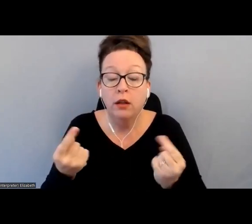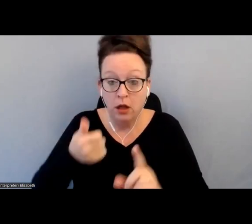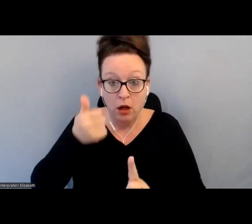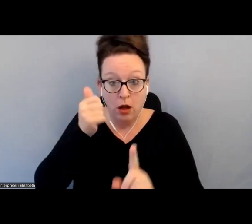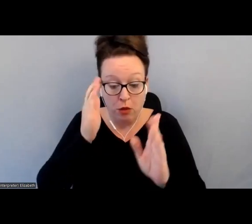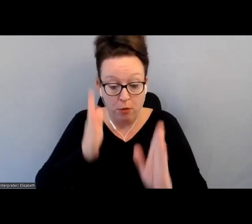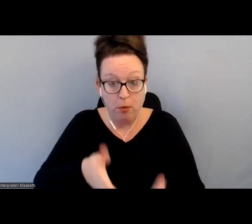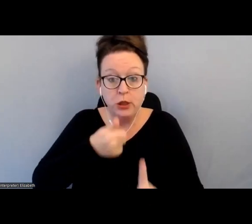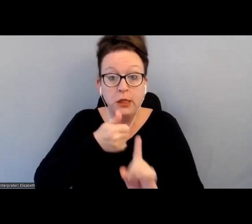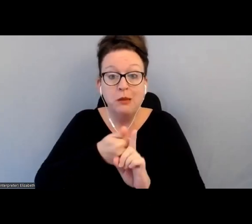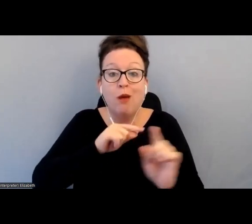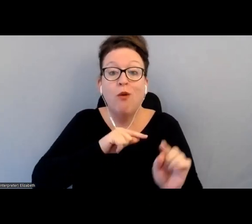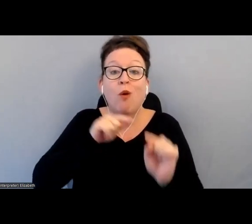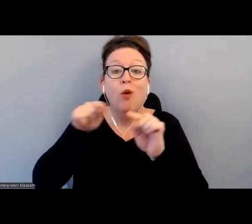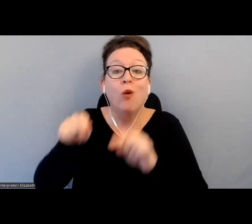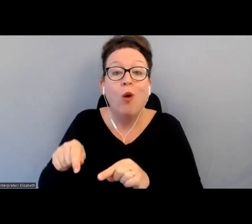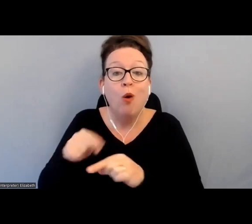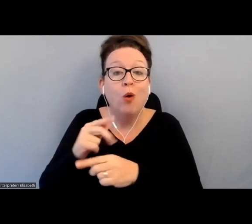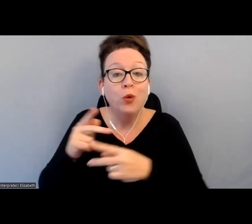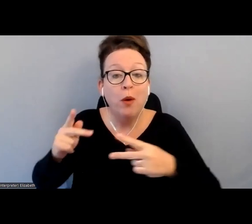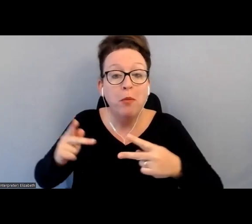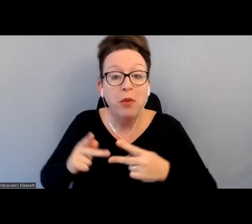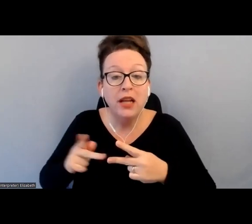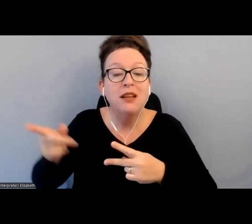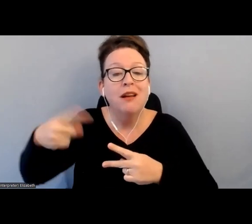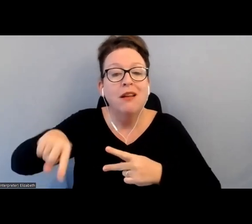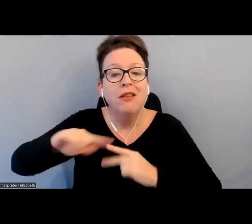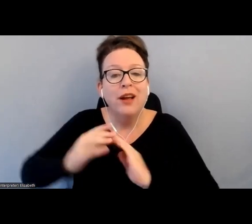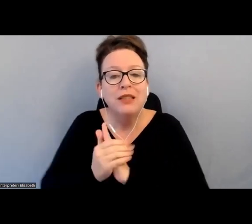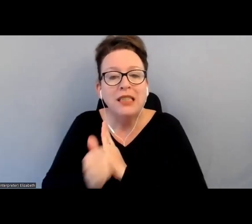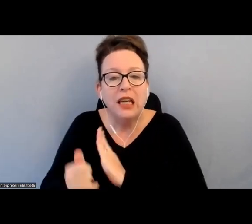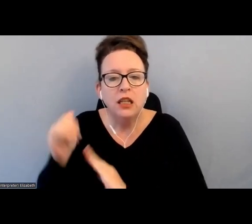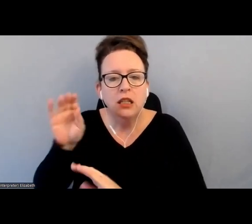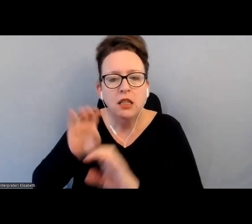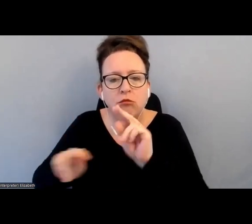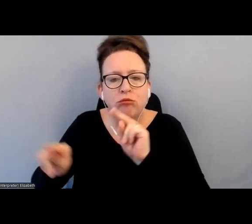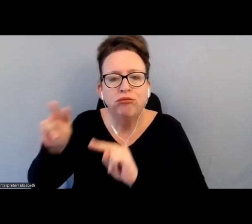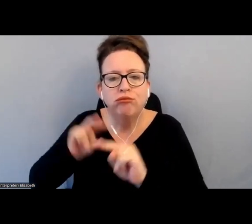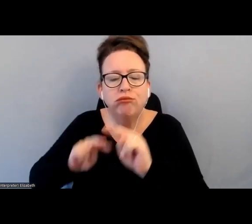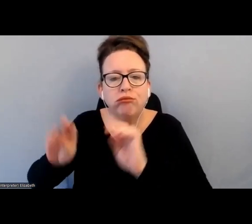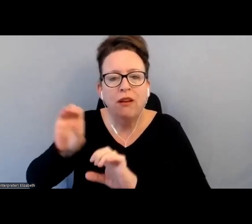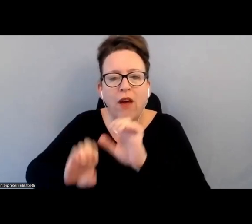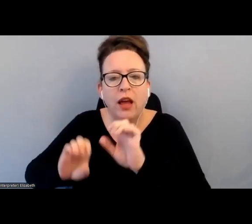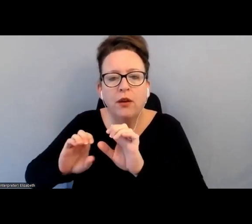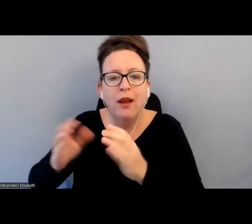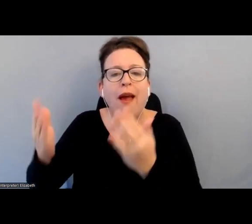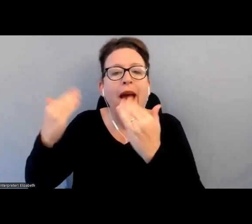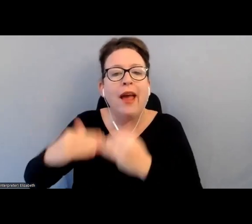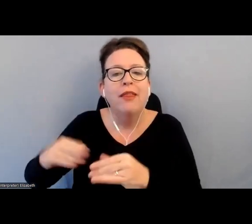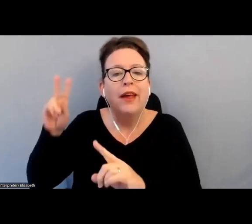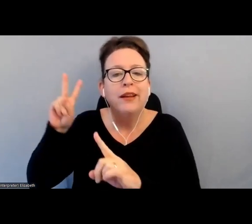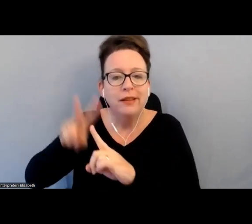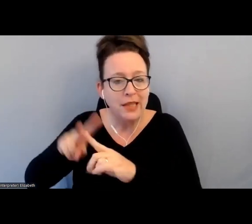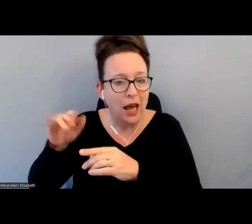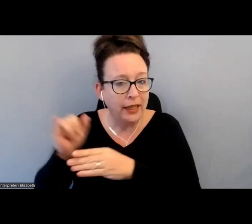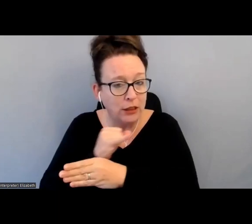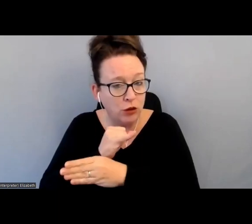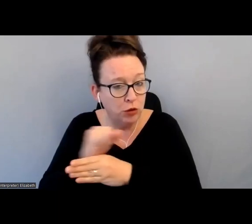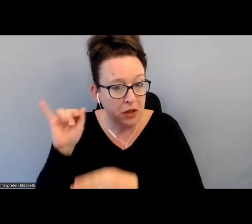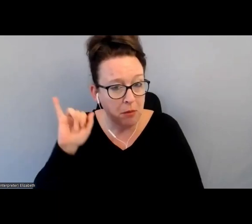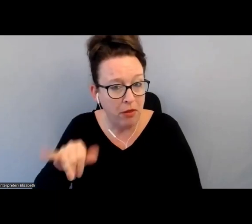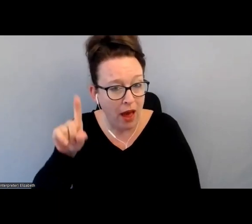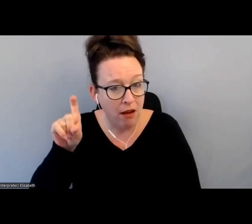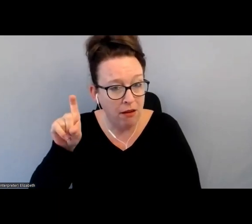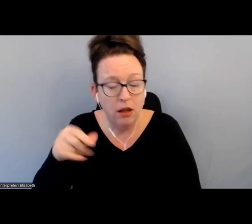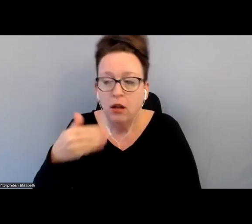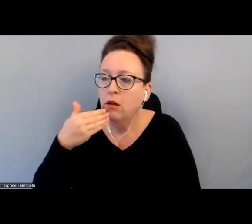a location where skills are evaluated and then an internship is decided? Great